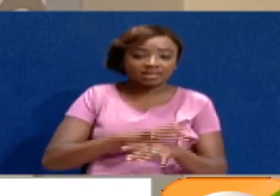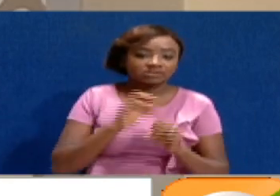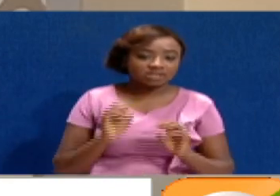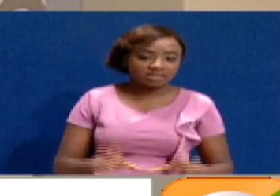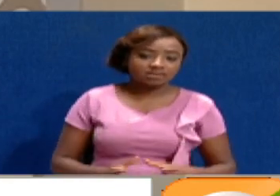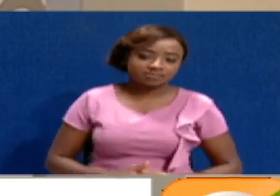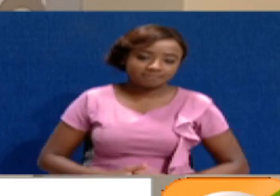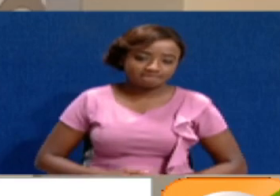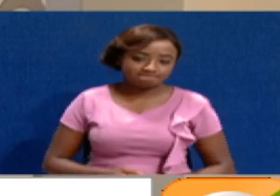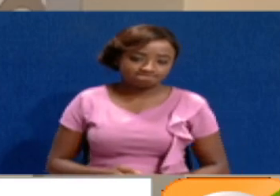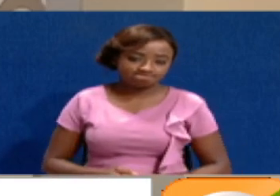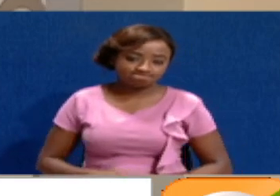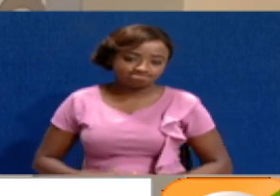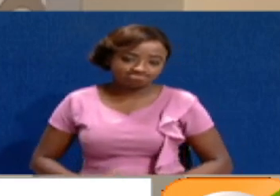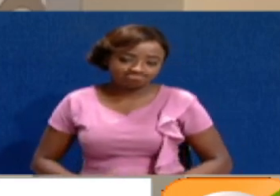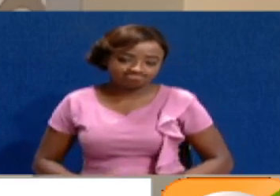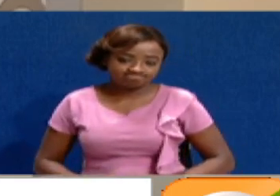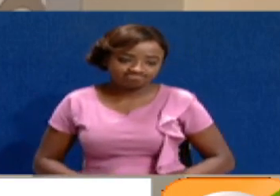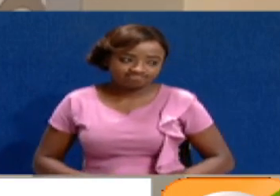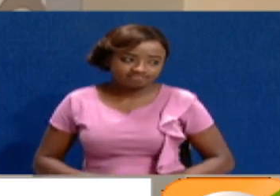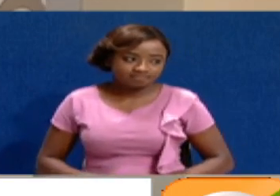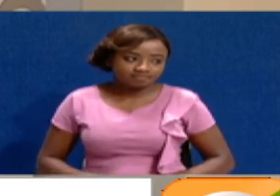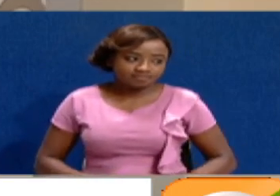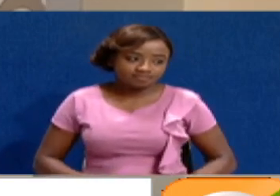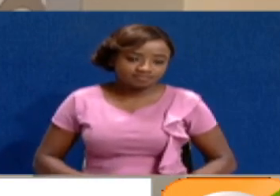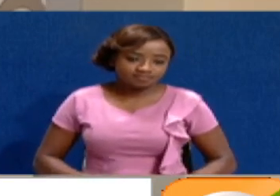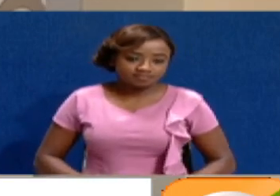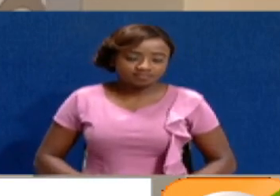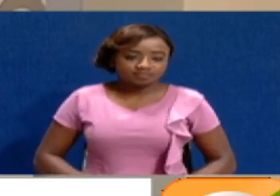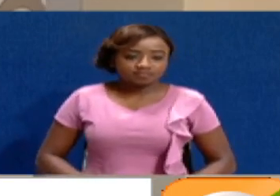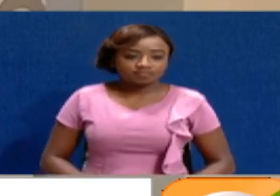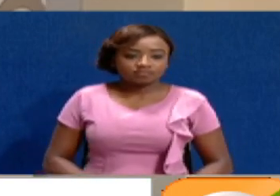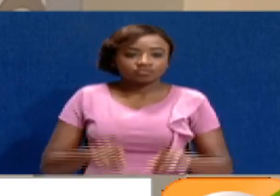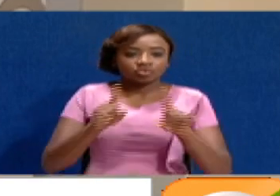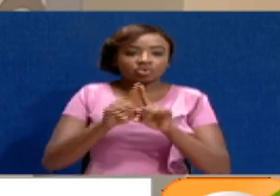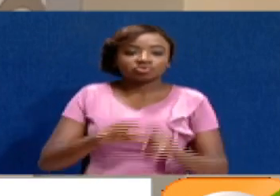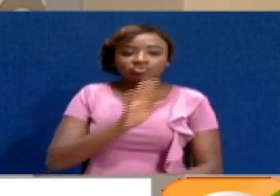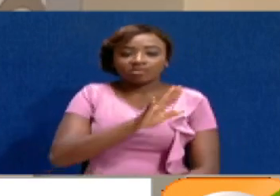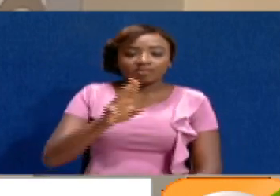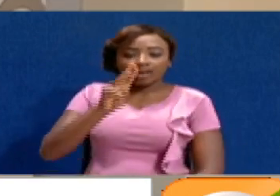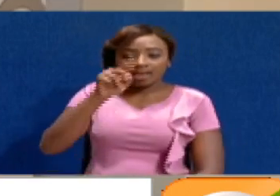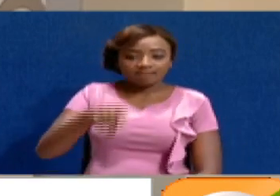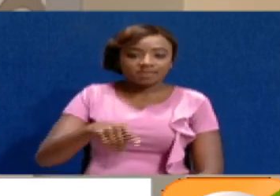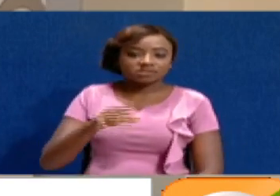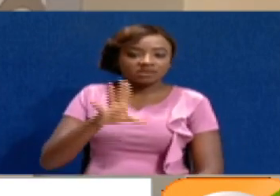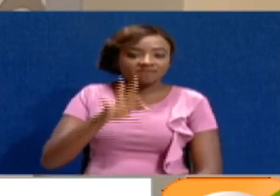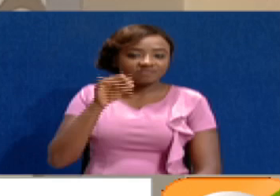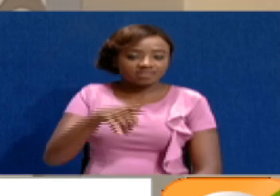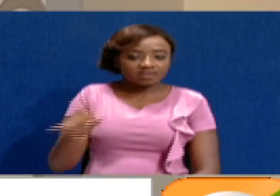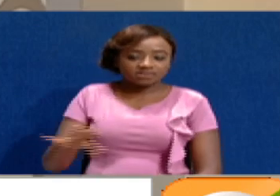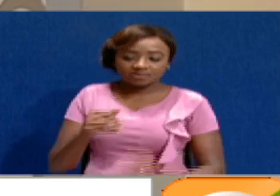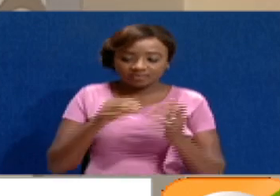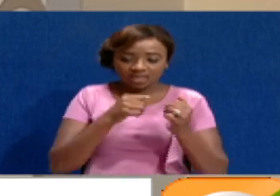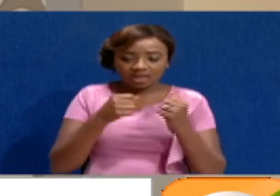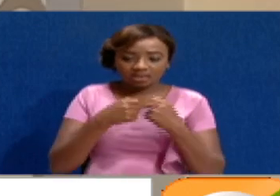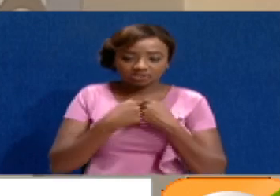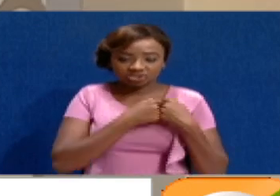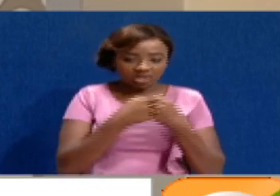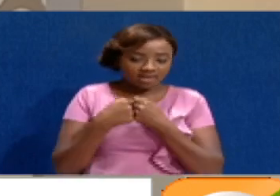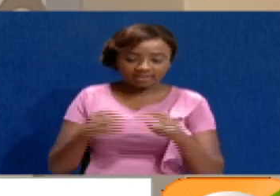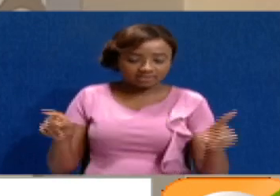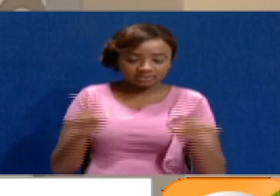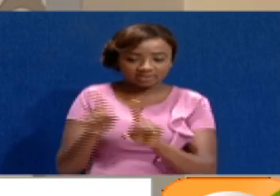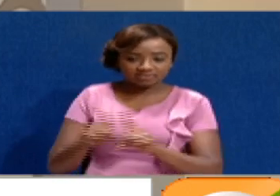family. And speaking of choppers, MPs found themselves in a similar situation following the death of one of their